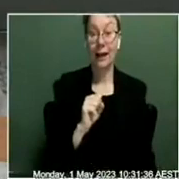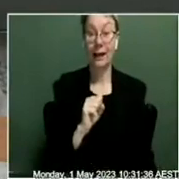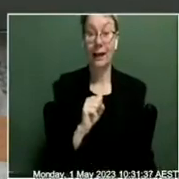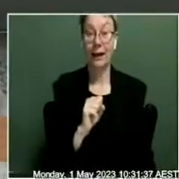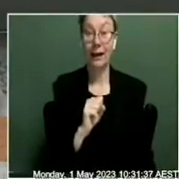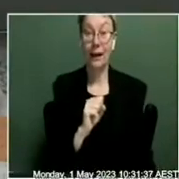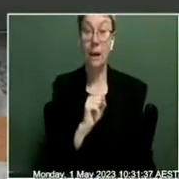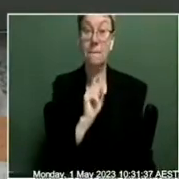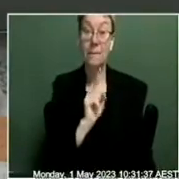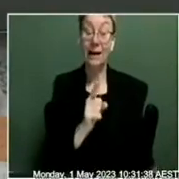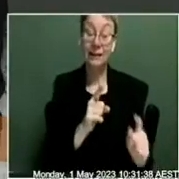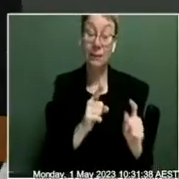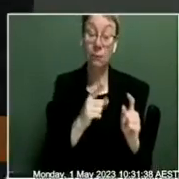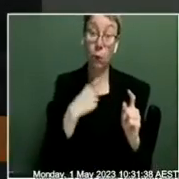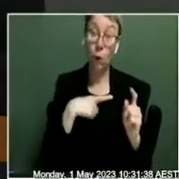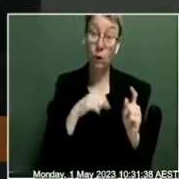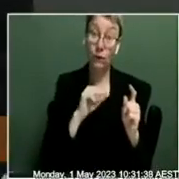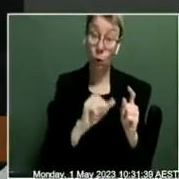And at